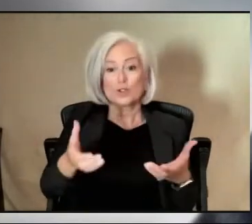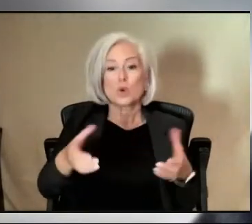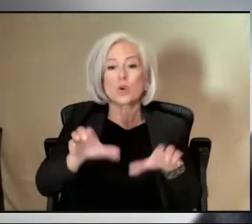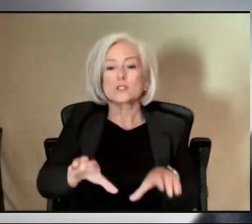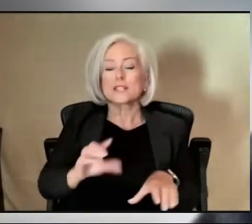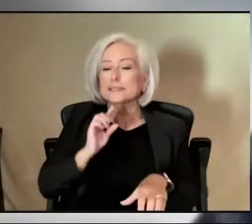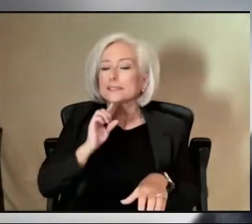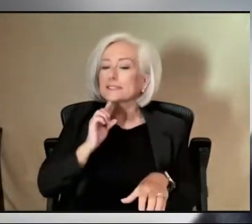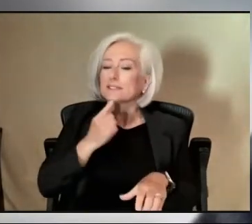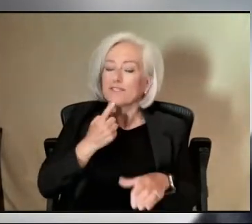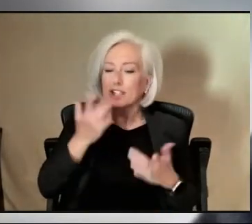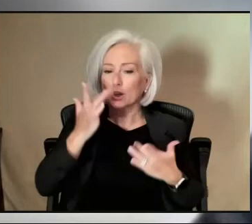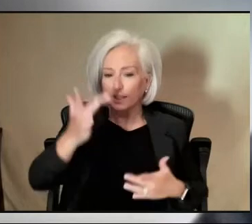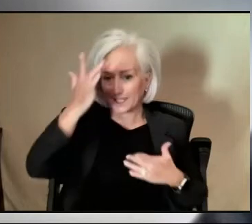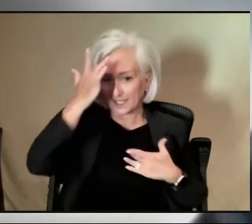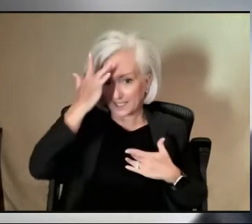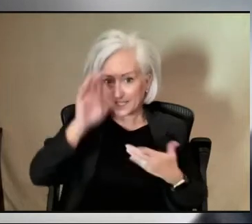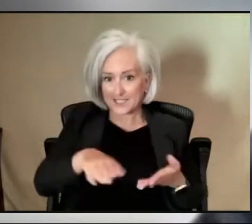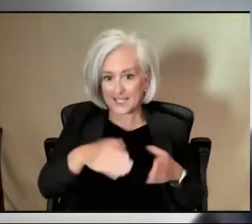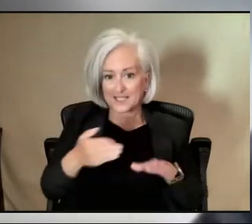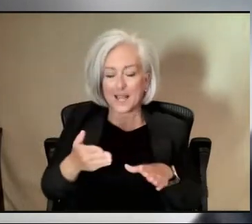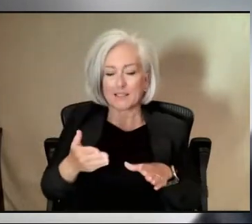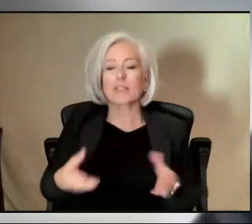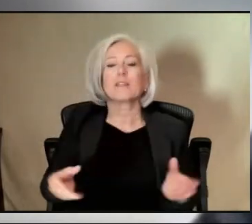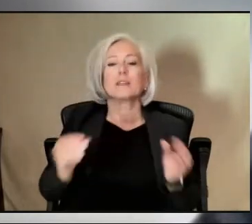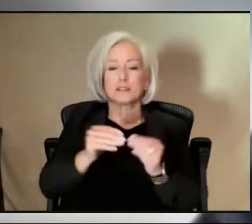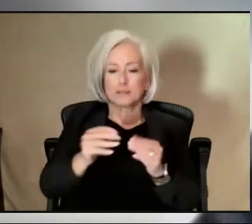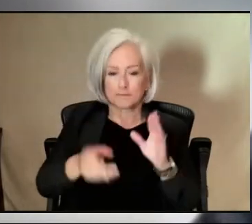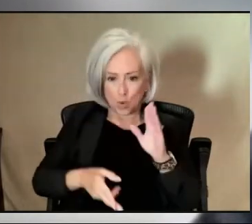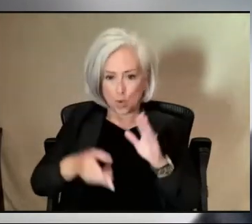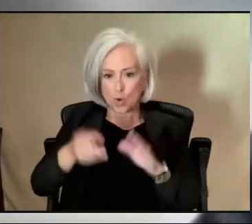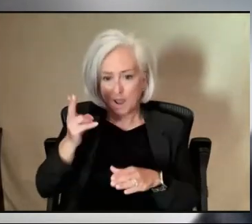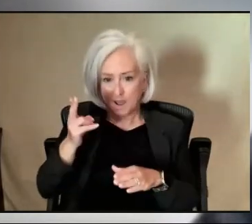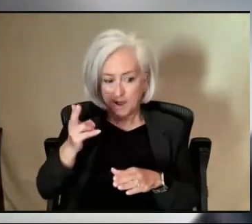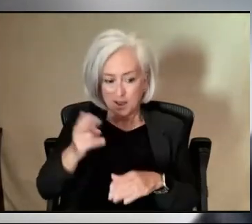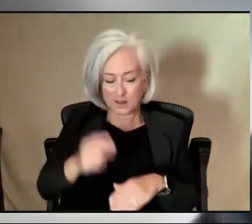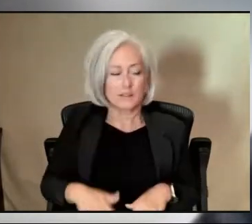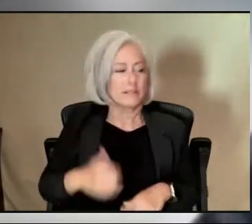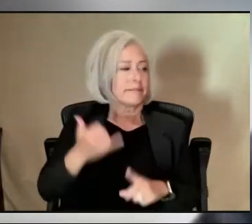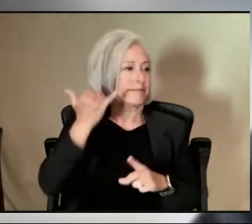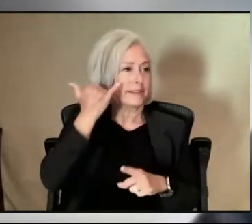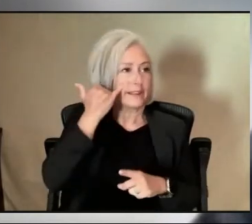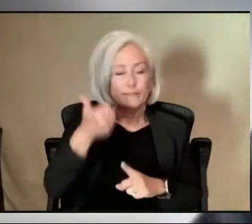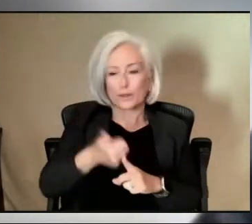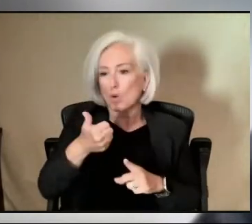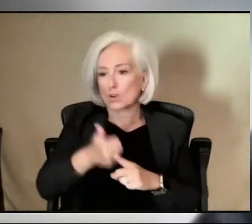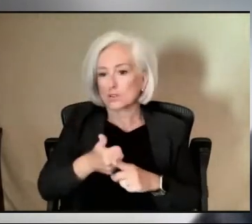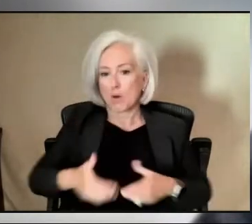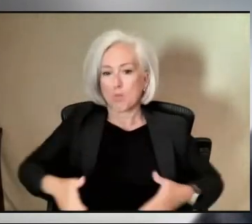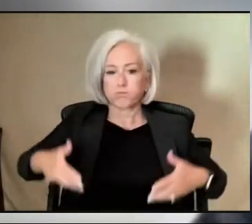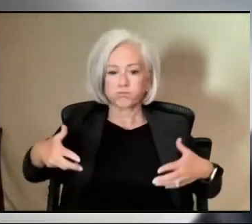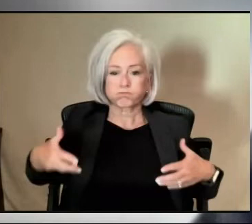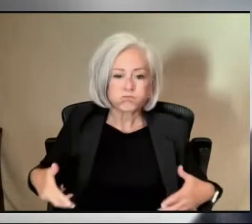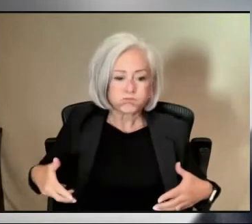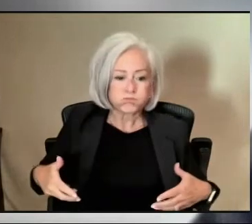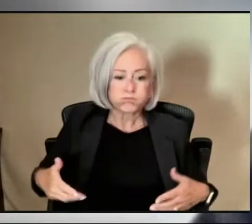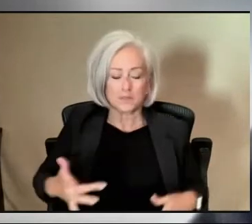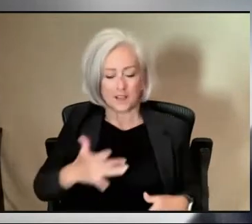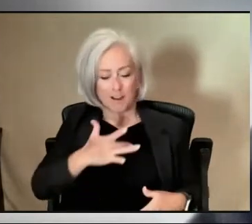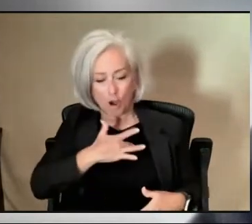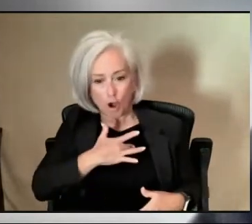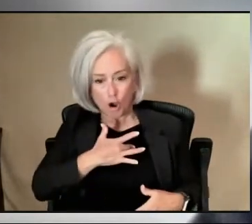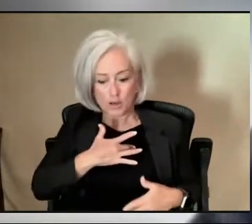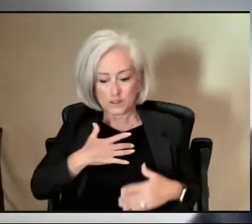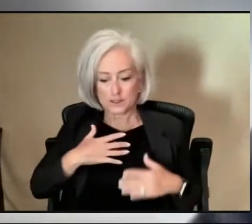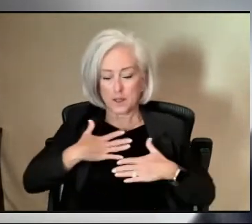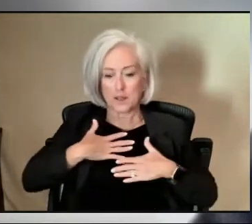in the majority community. We learned that if you were obese, if you had underlying heart or lung